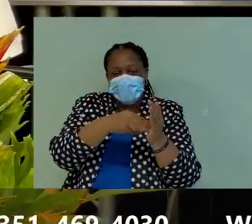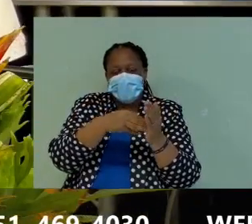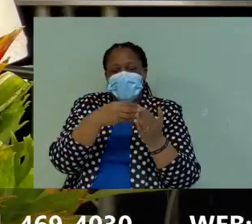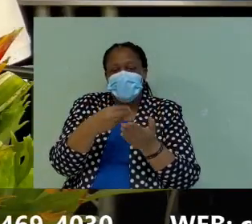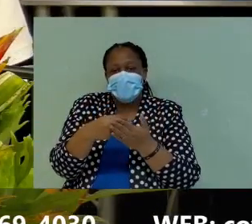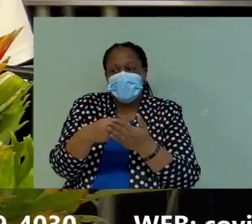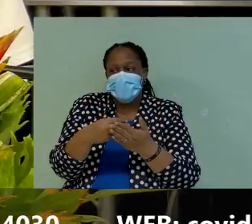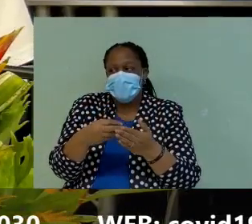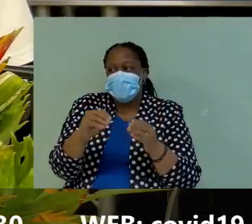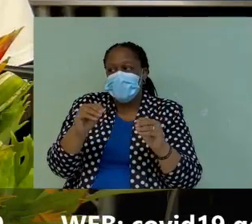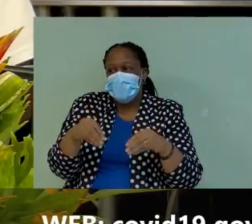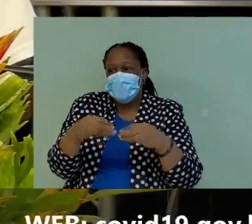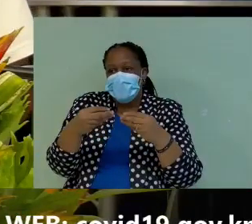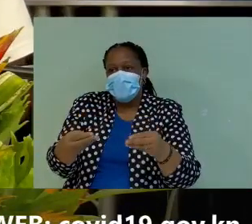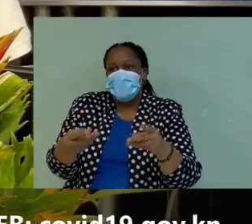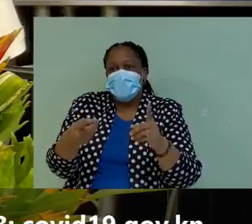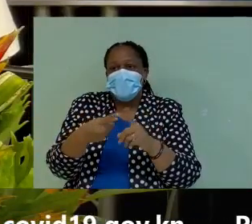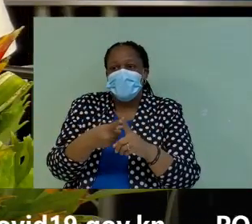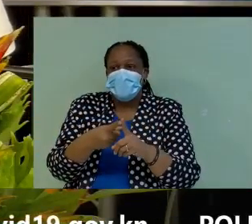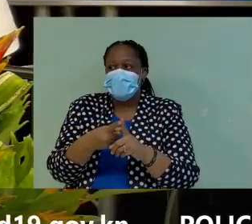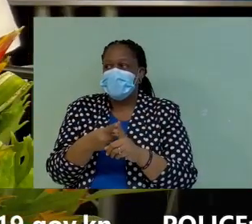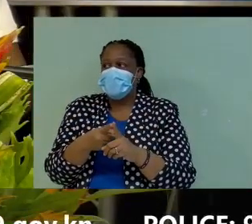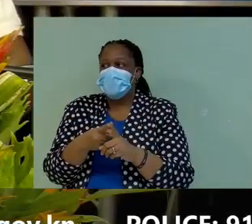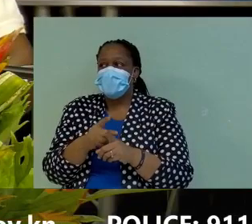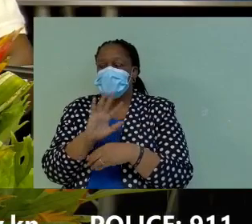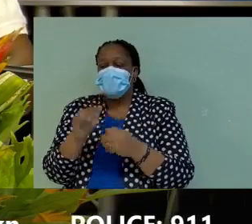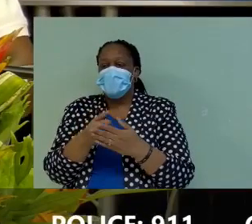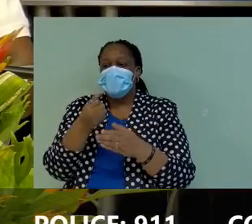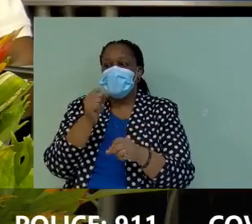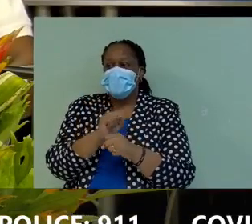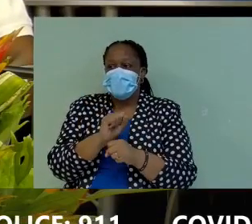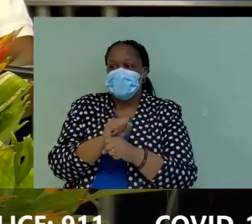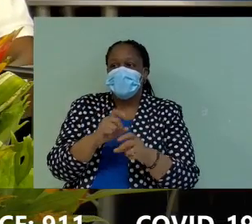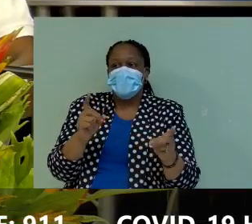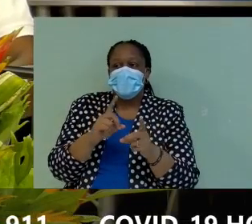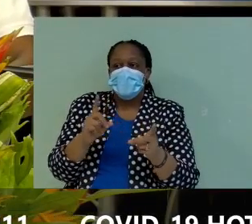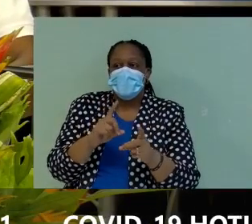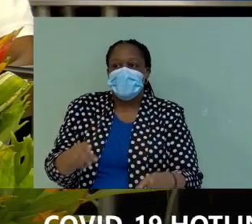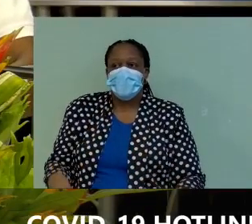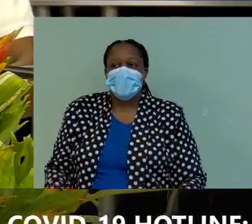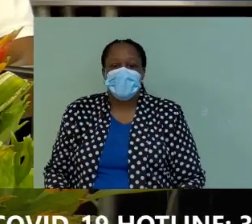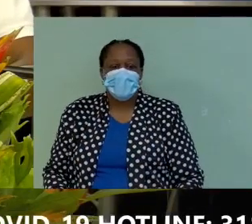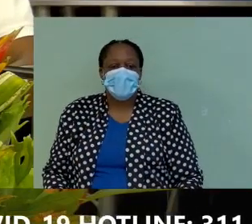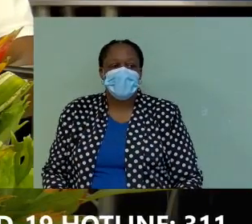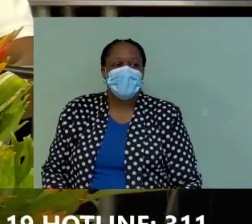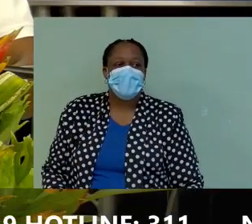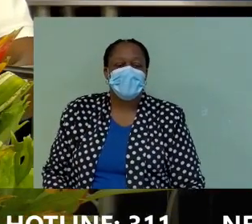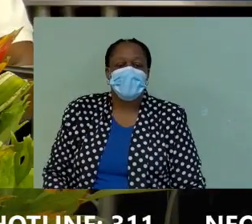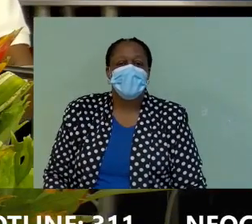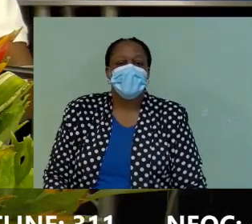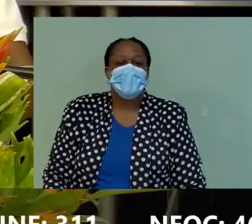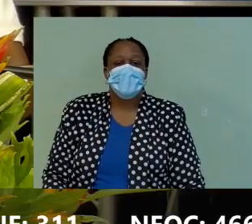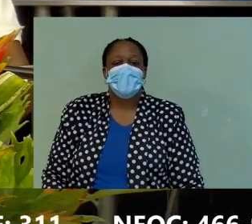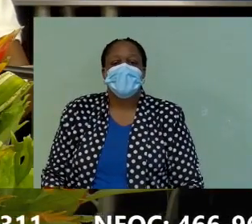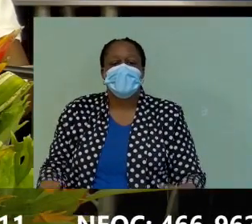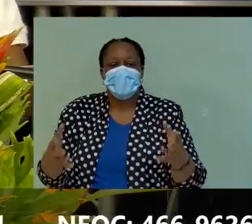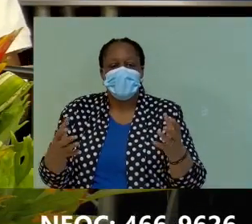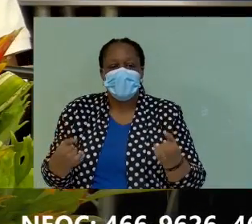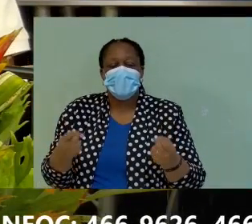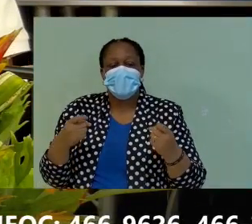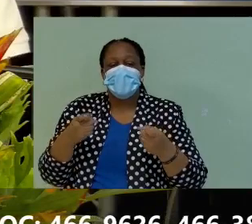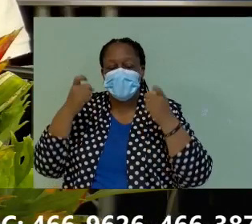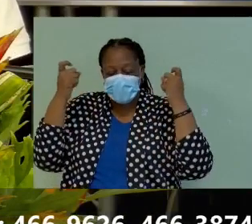our contribution towards the effort. May your every endeavor be crowned with great success, and may